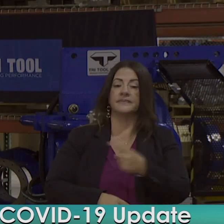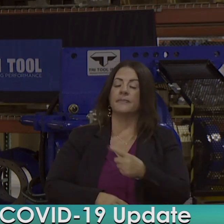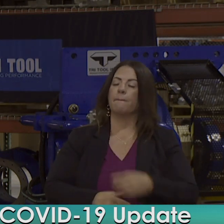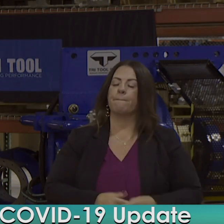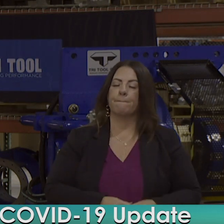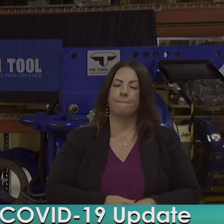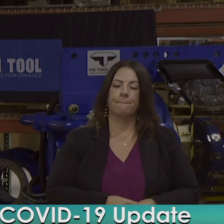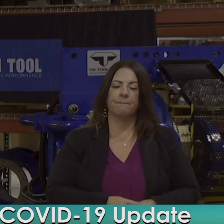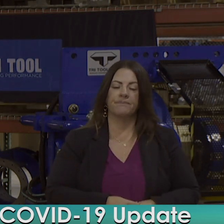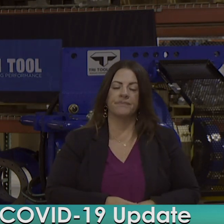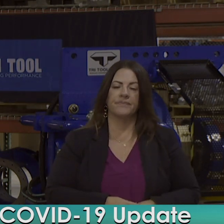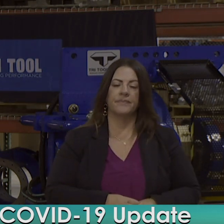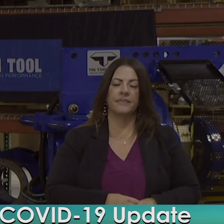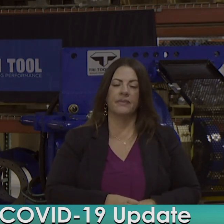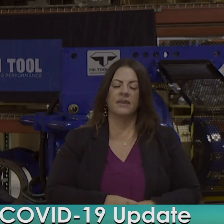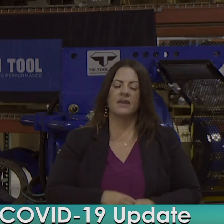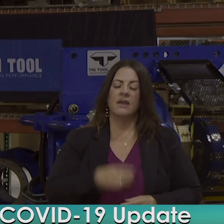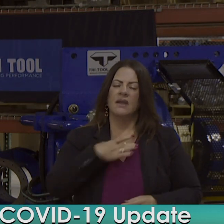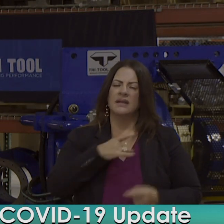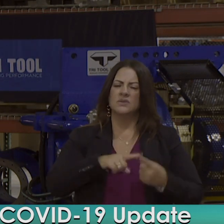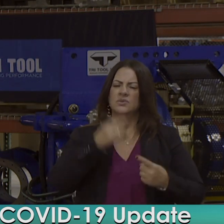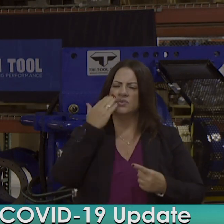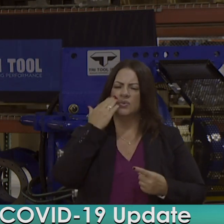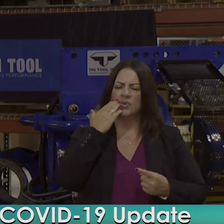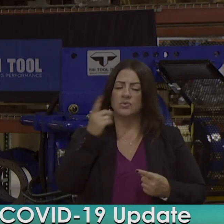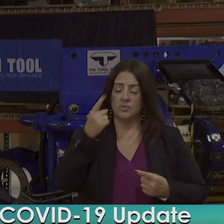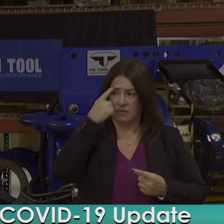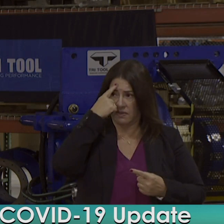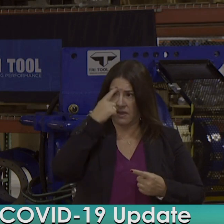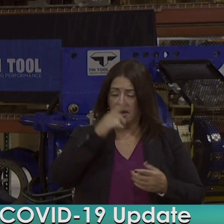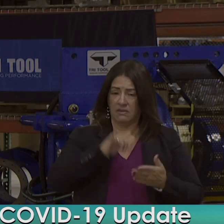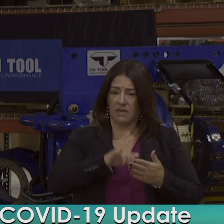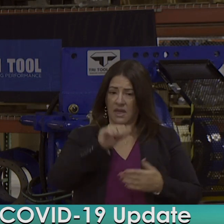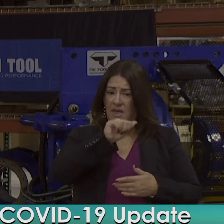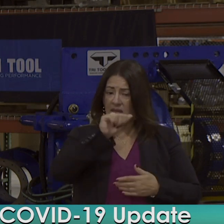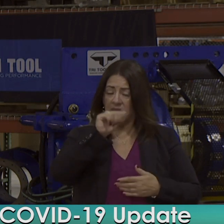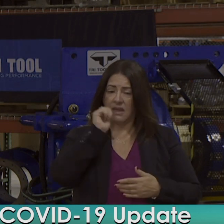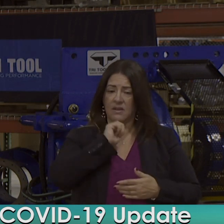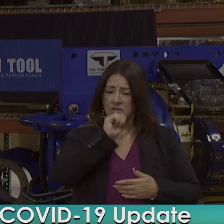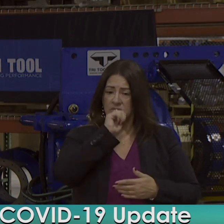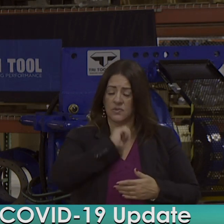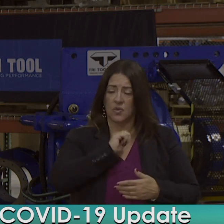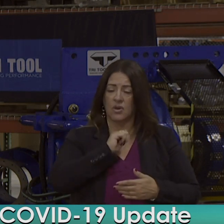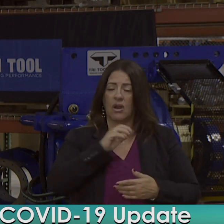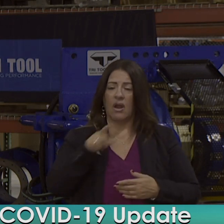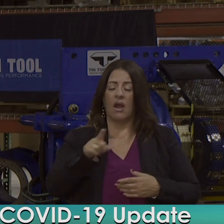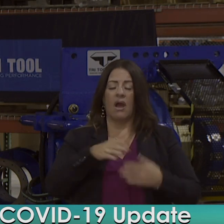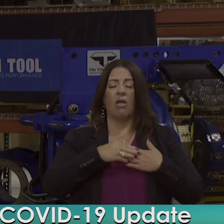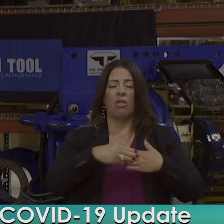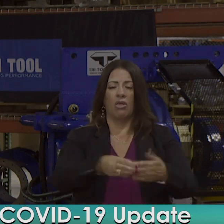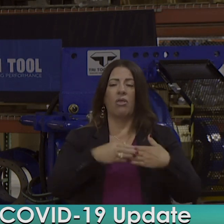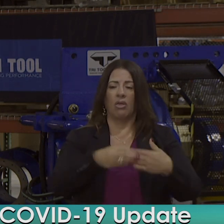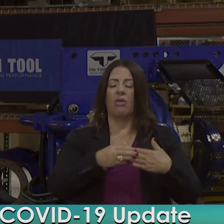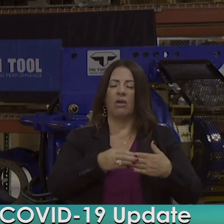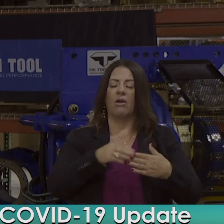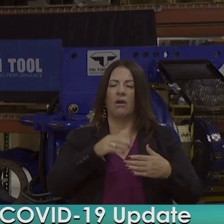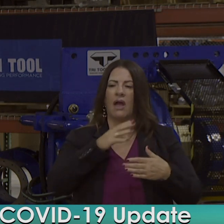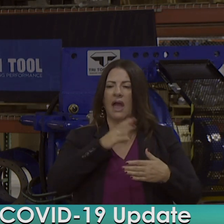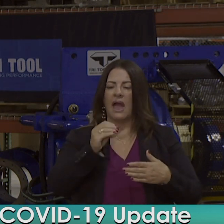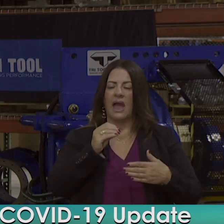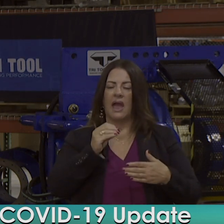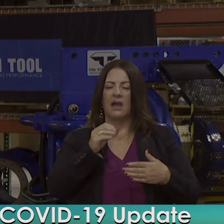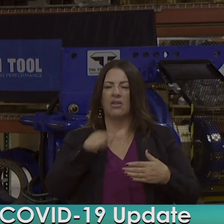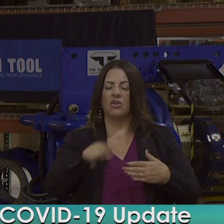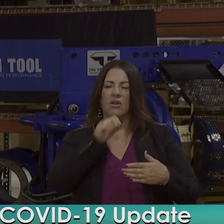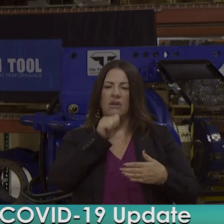Francisco Chronicle. He'd like to know if you think that Arizona's lack of restrictions and soaring case numbers have contributed to the crisis in